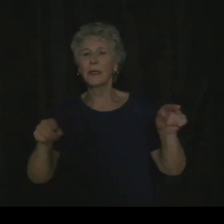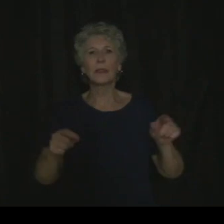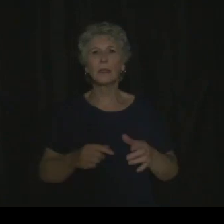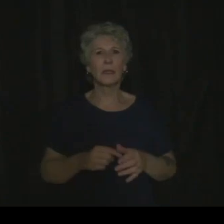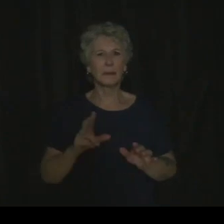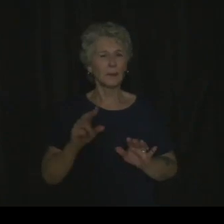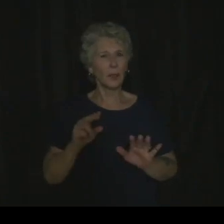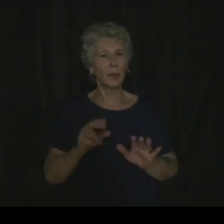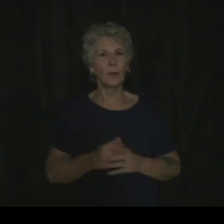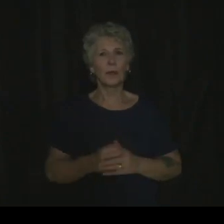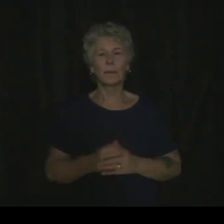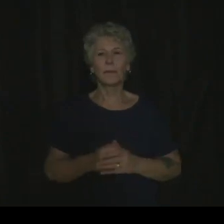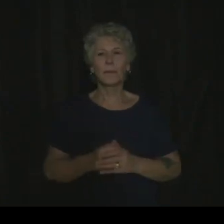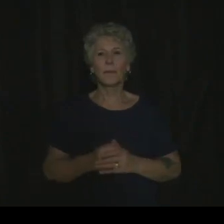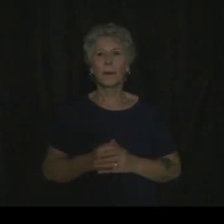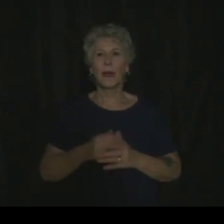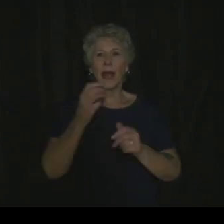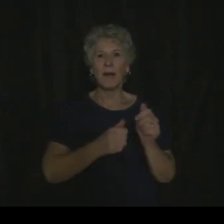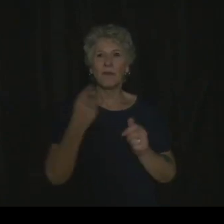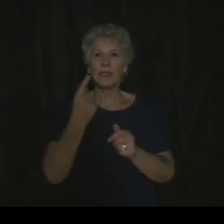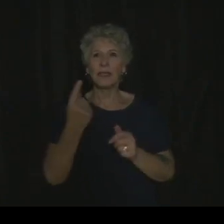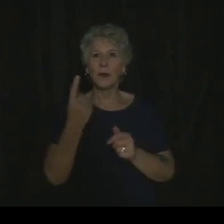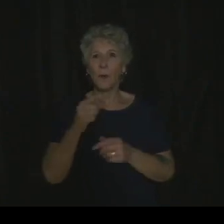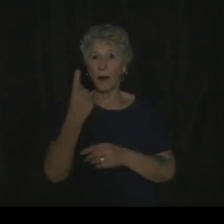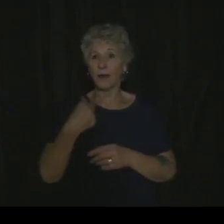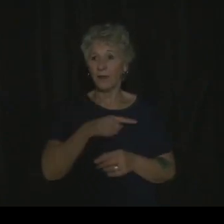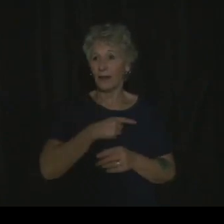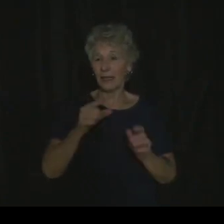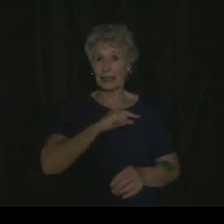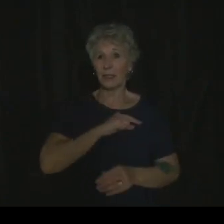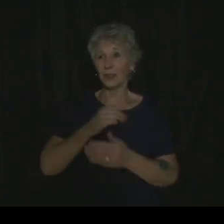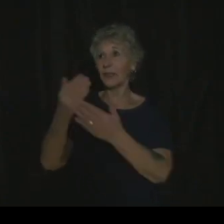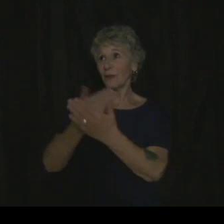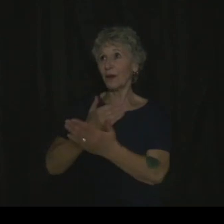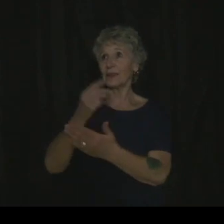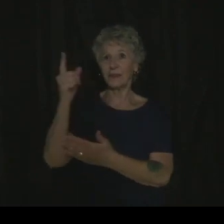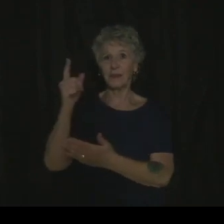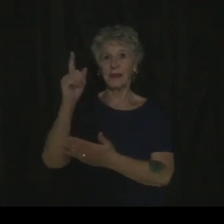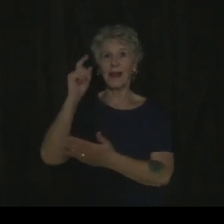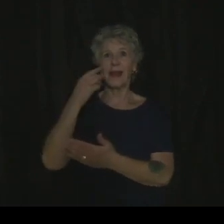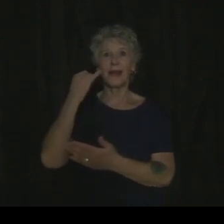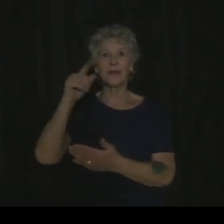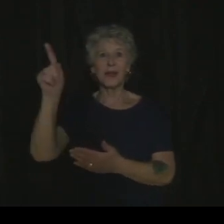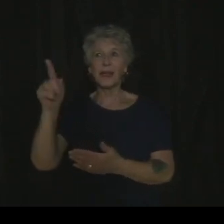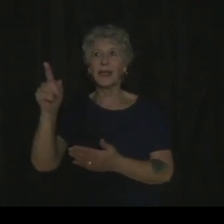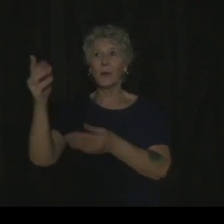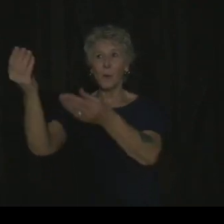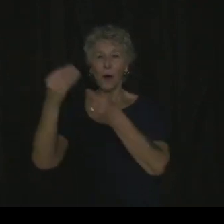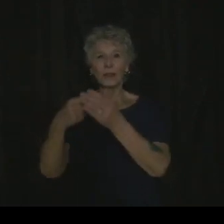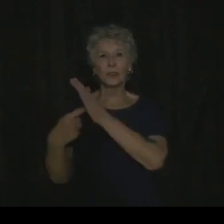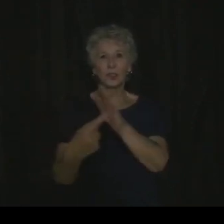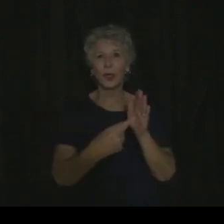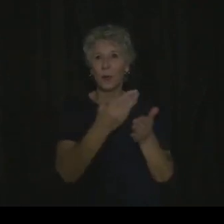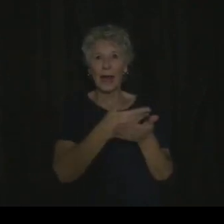The reality is, people, that every single one of us is guilty before him. And if he exercises mercy, it is totally his choice